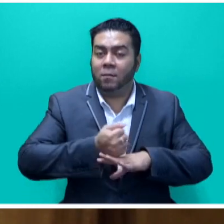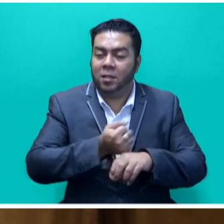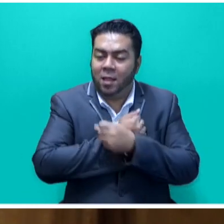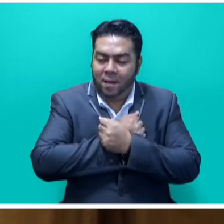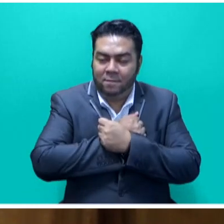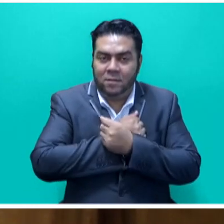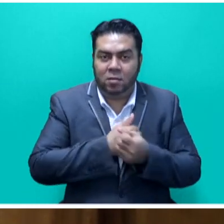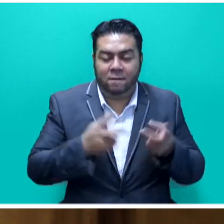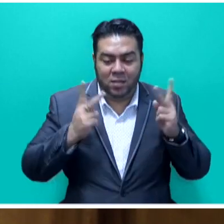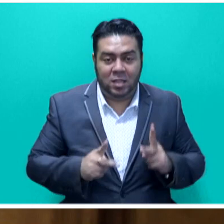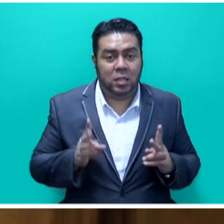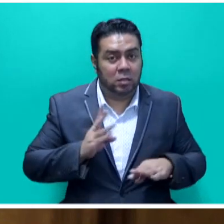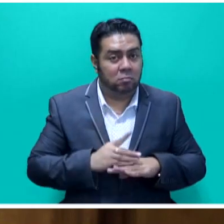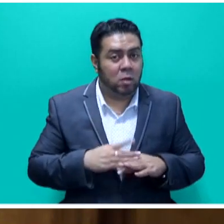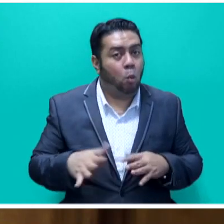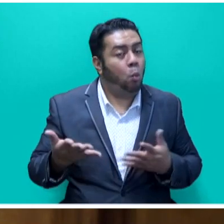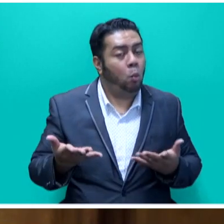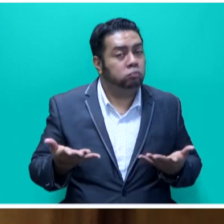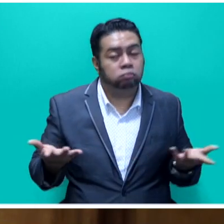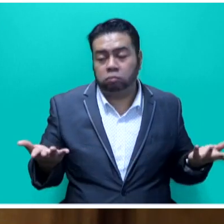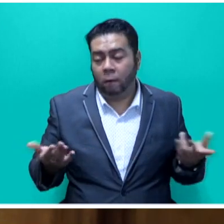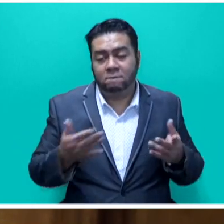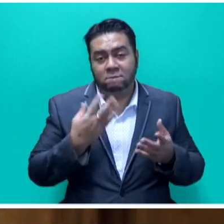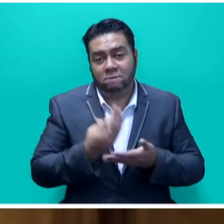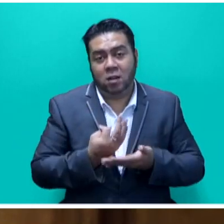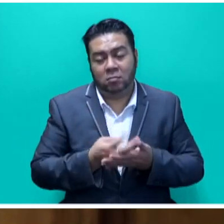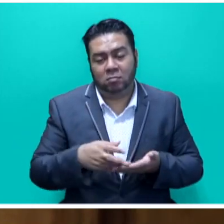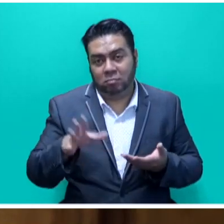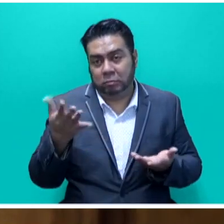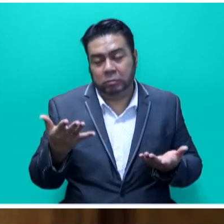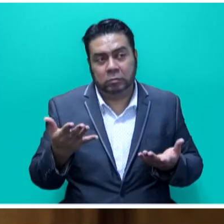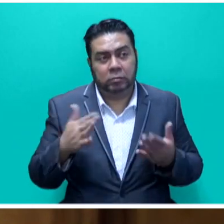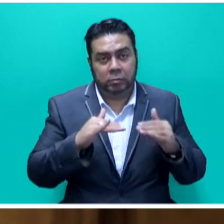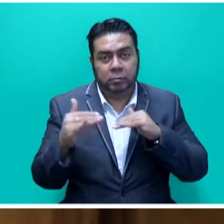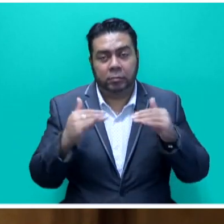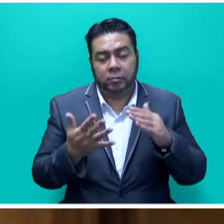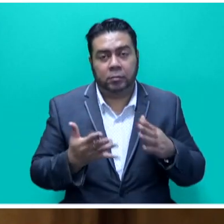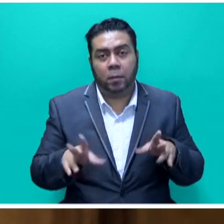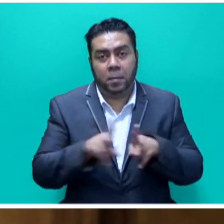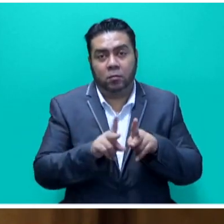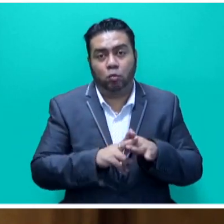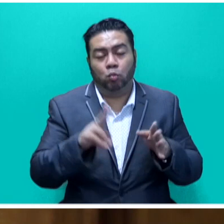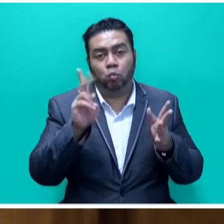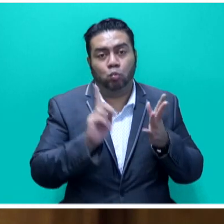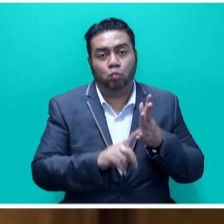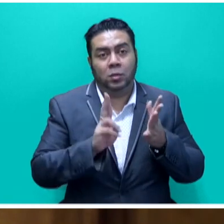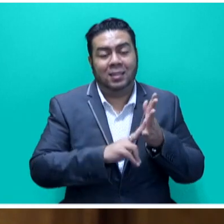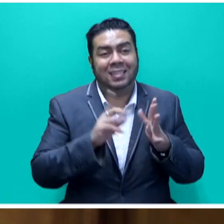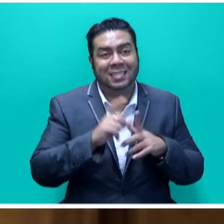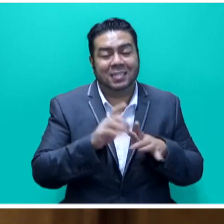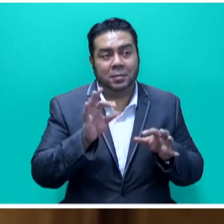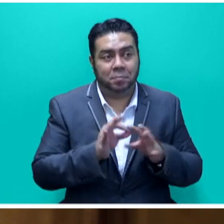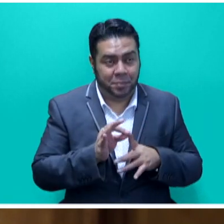physical ability, geographical location, or financial status, the Fijian government, in partnership with UNDP and the government of Japan,